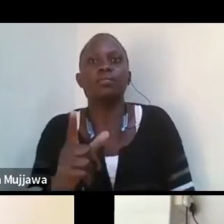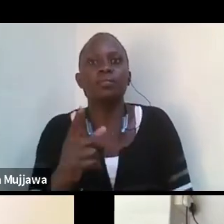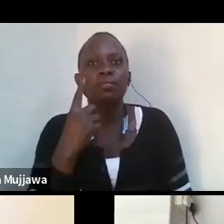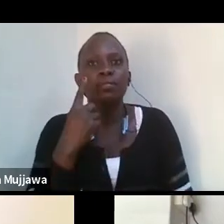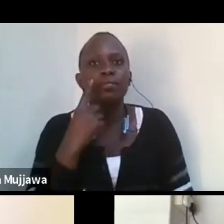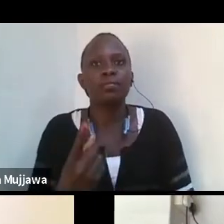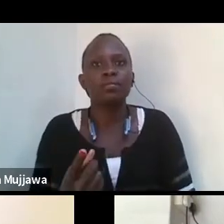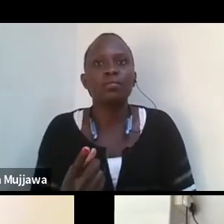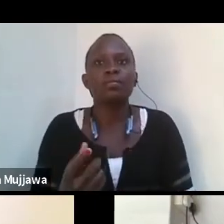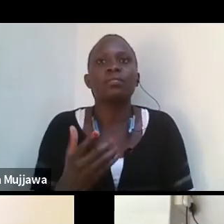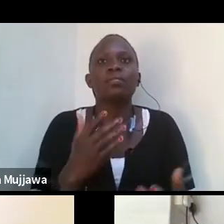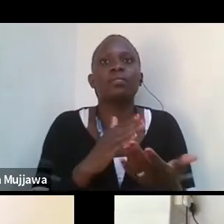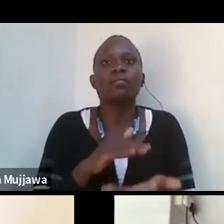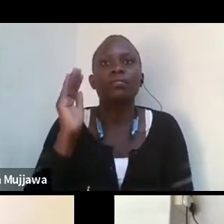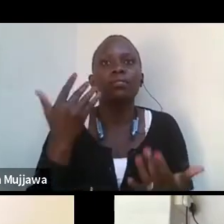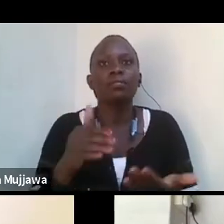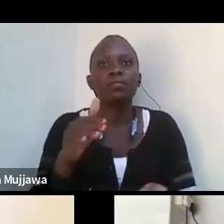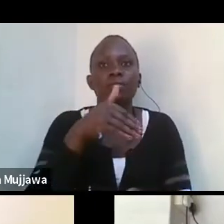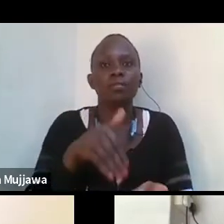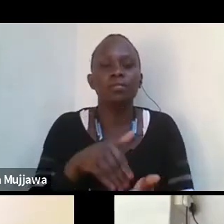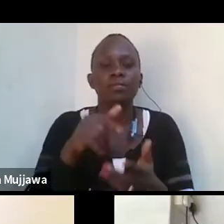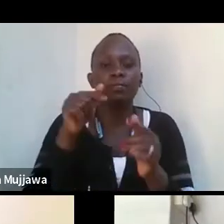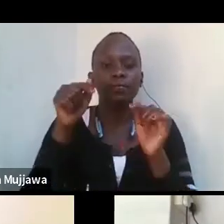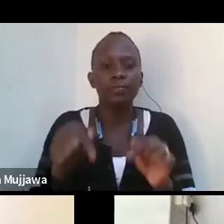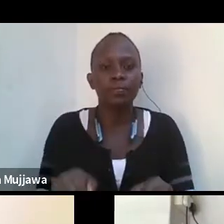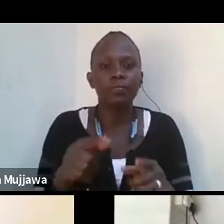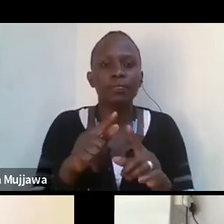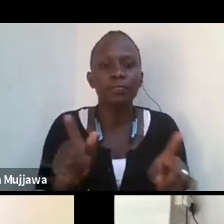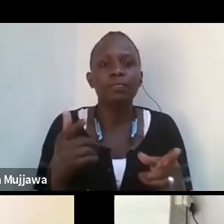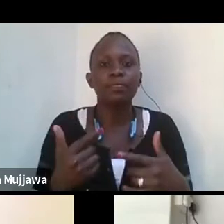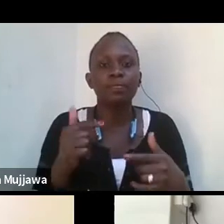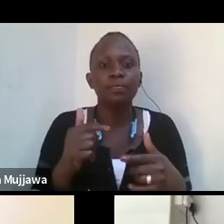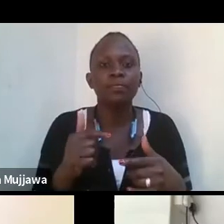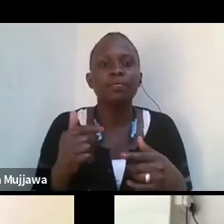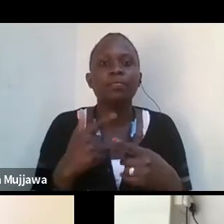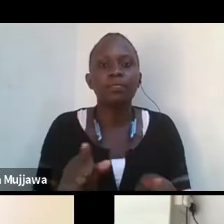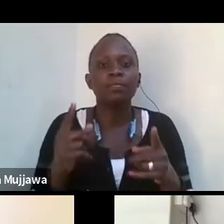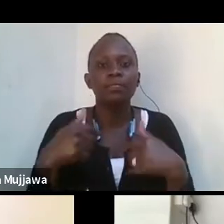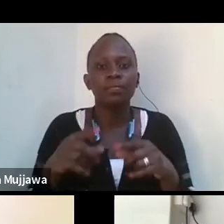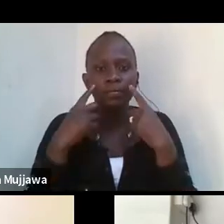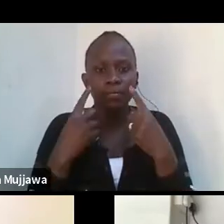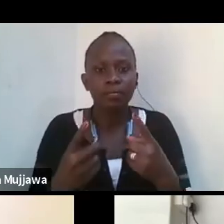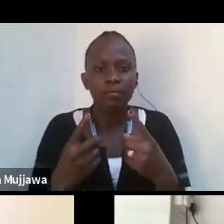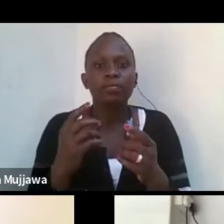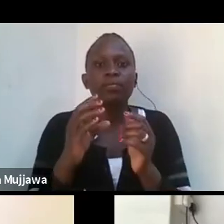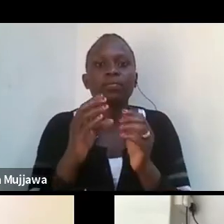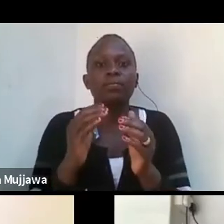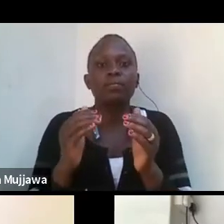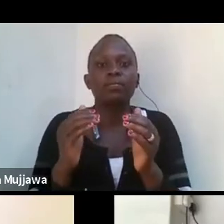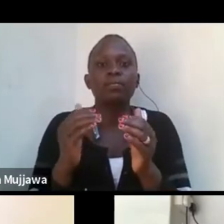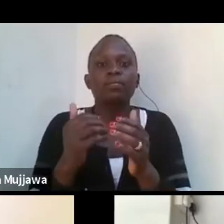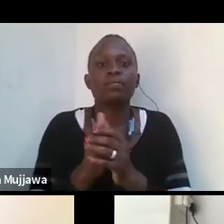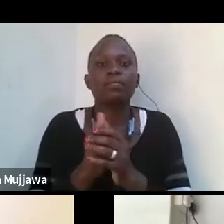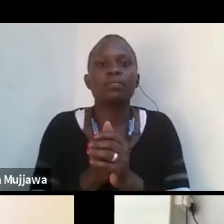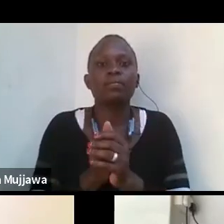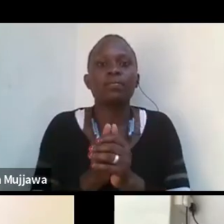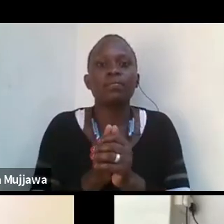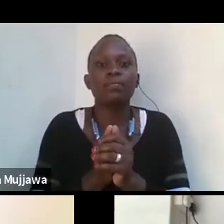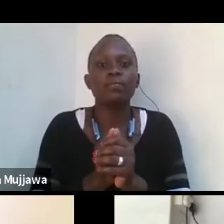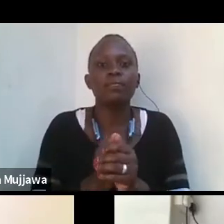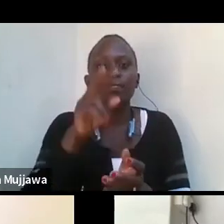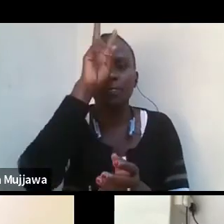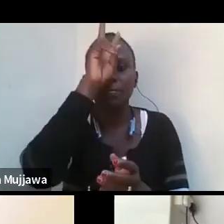are almost as normal. People are buying and drinking. Your favor, I don't know